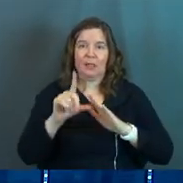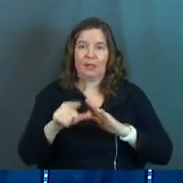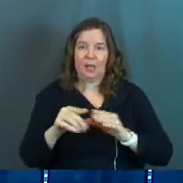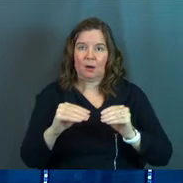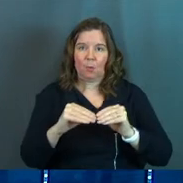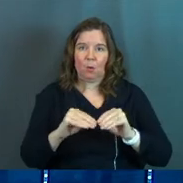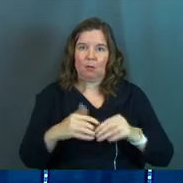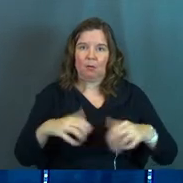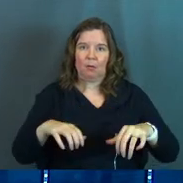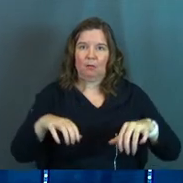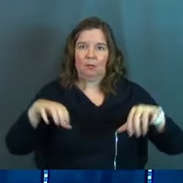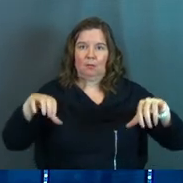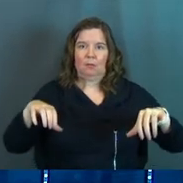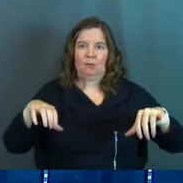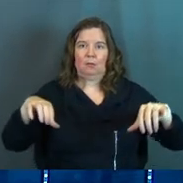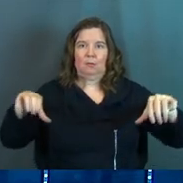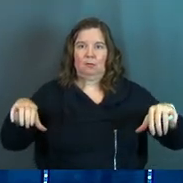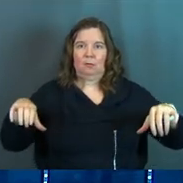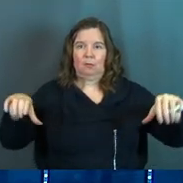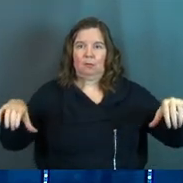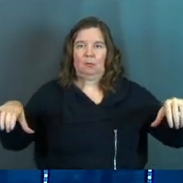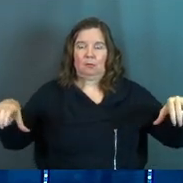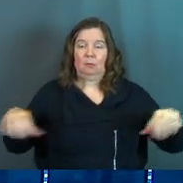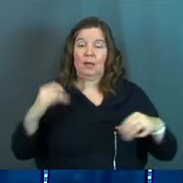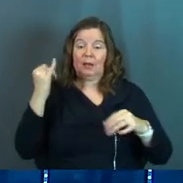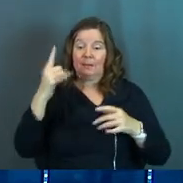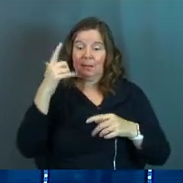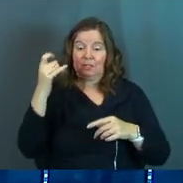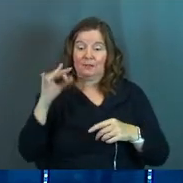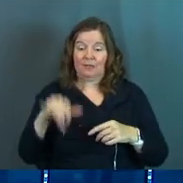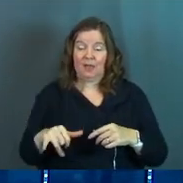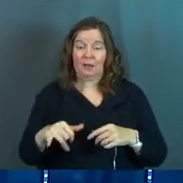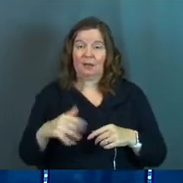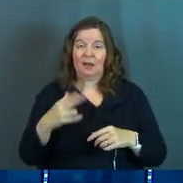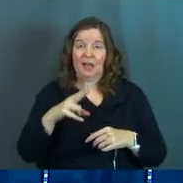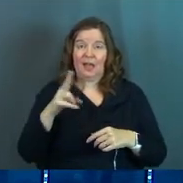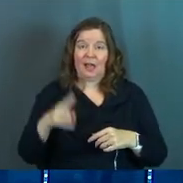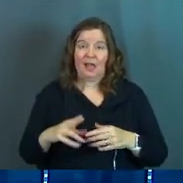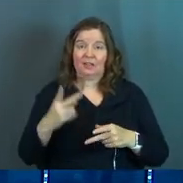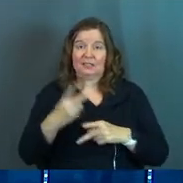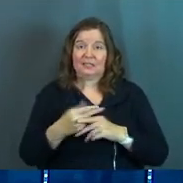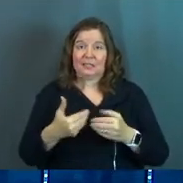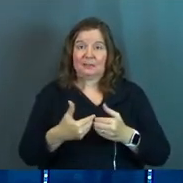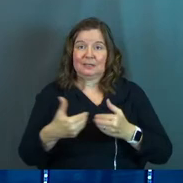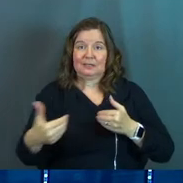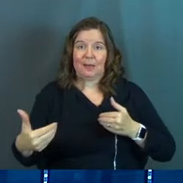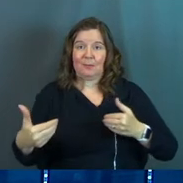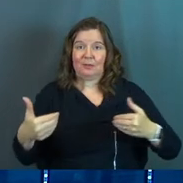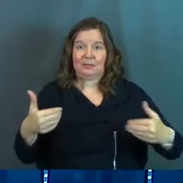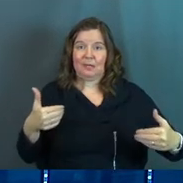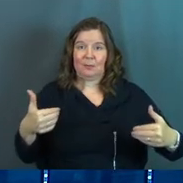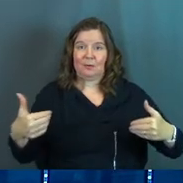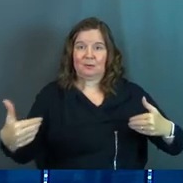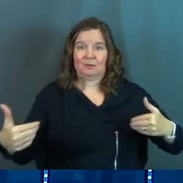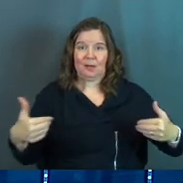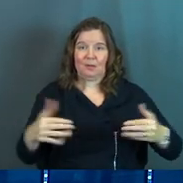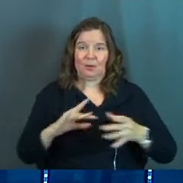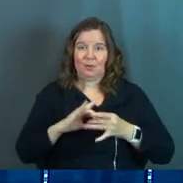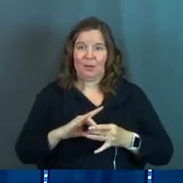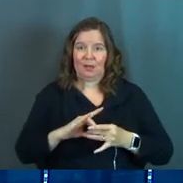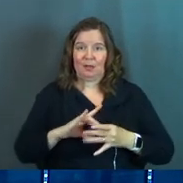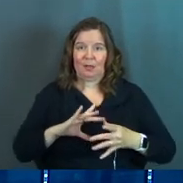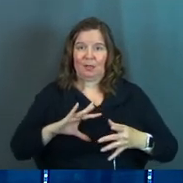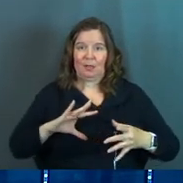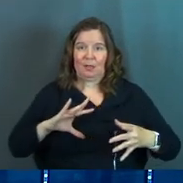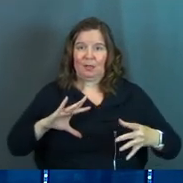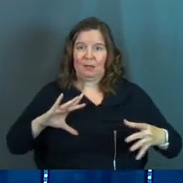separation. And he imagines that because of that, hell just keeps separating its relationships and its homes, and